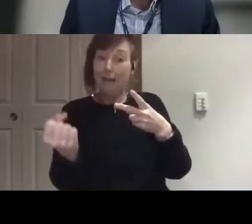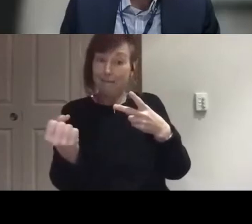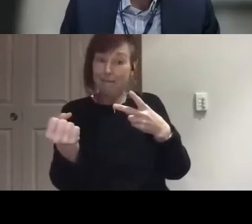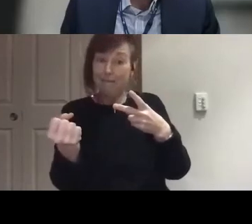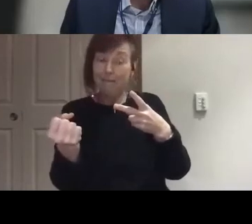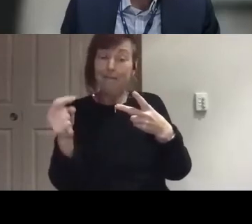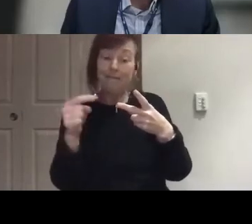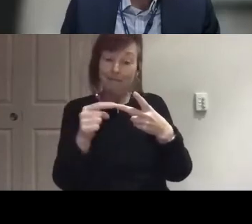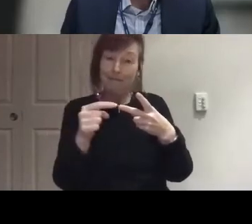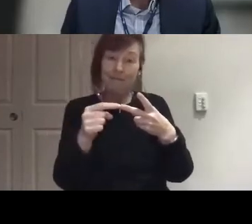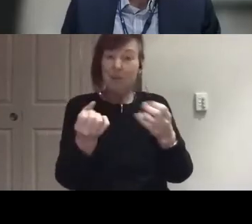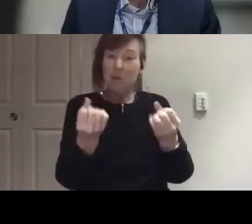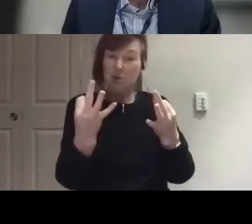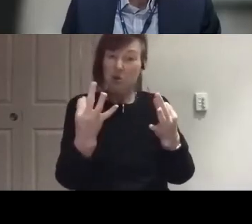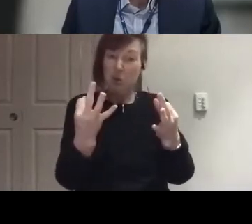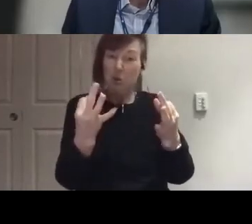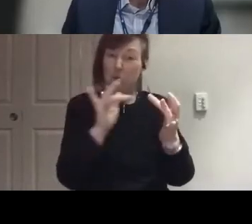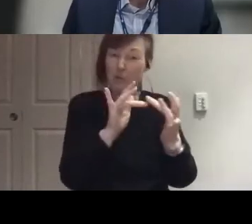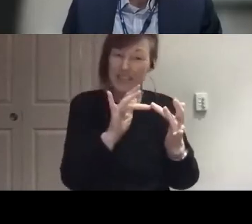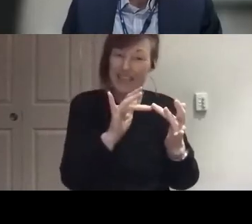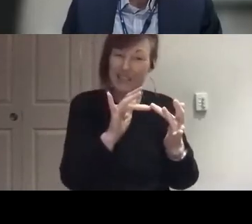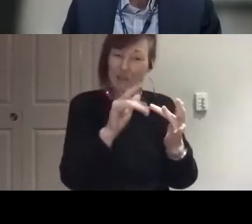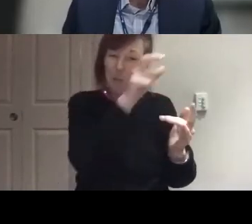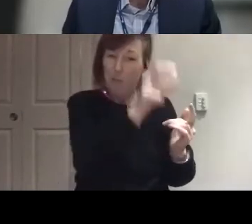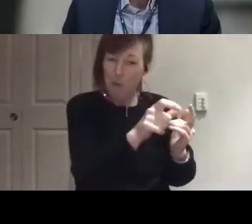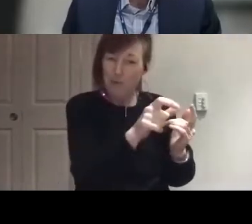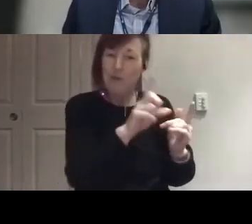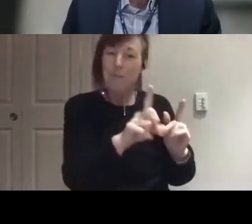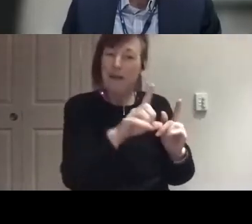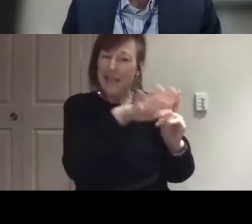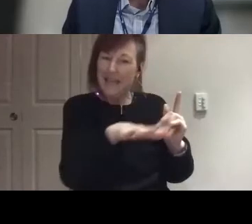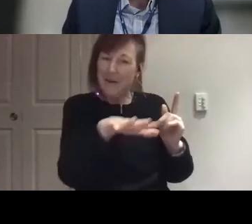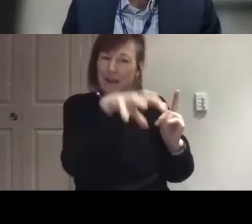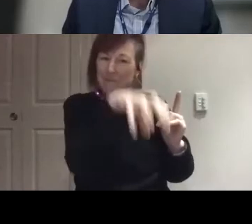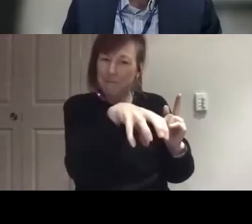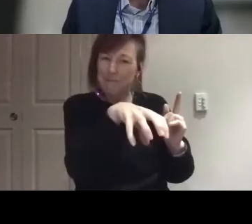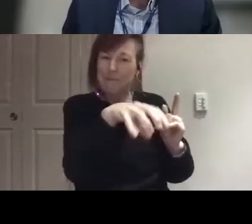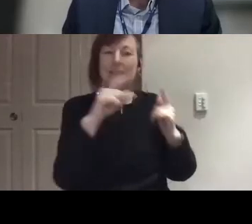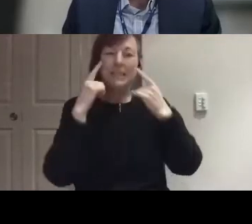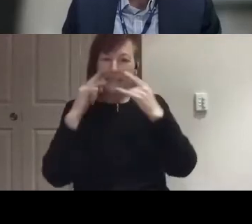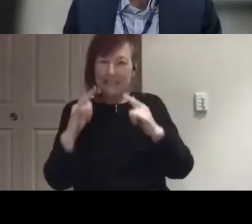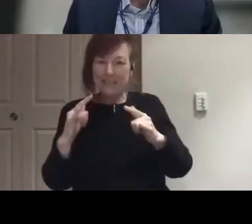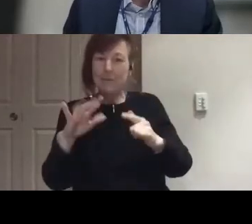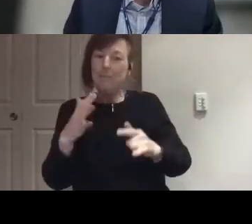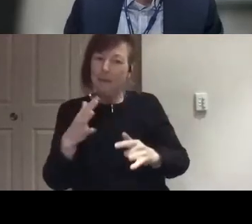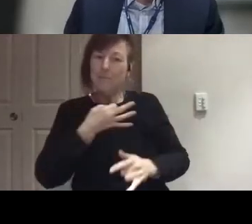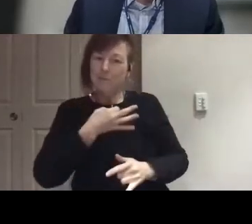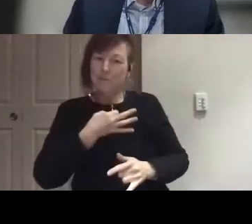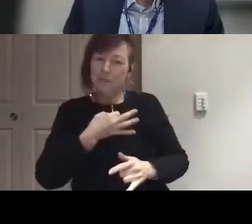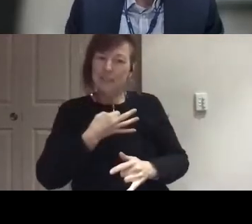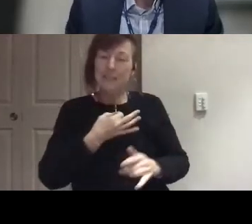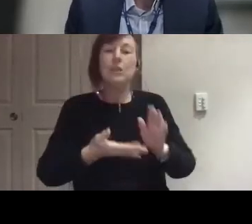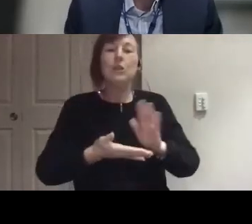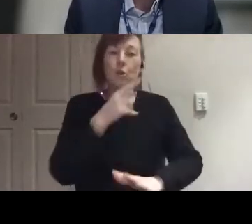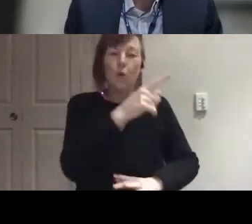close contact, but there is some risk. That means you must immediately stop, go to get tested and isolate until you get a result.